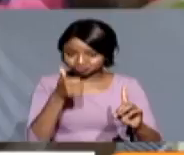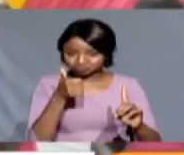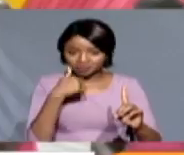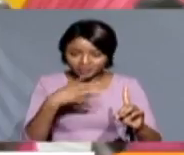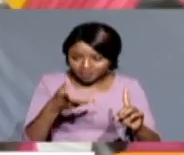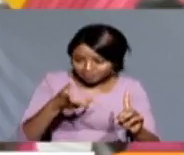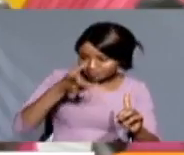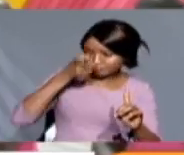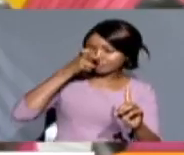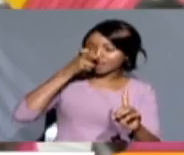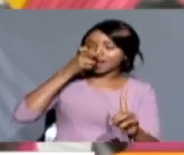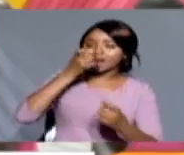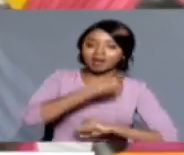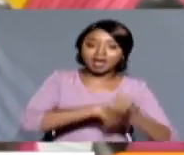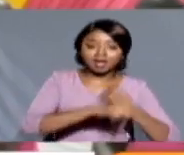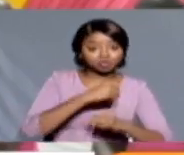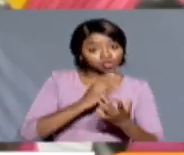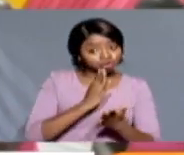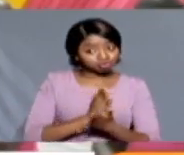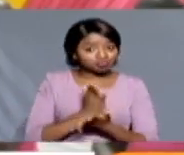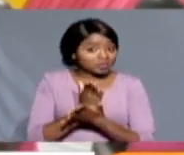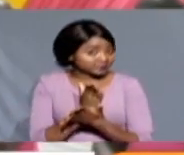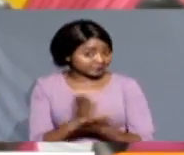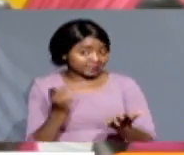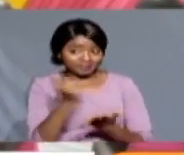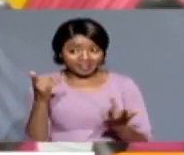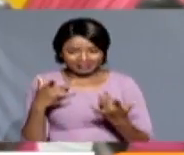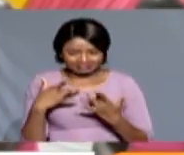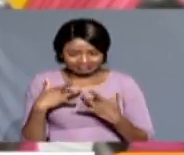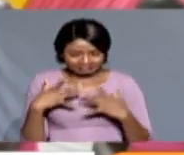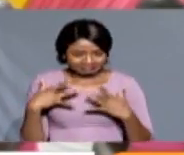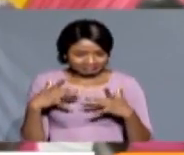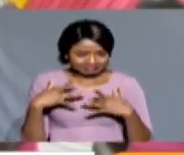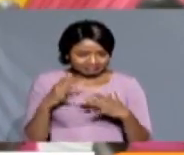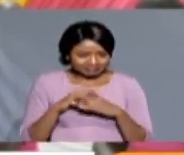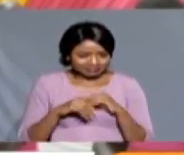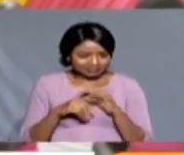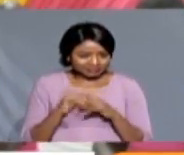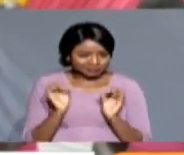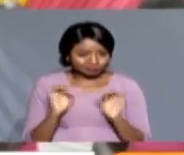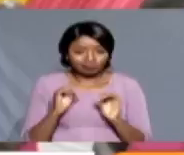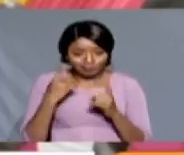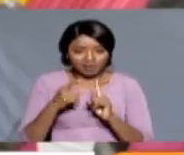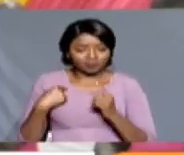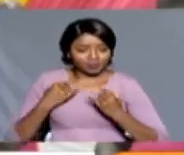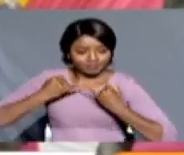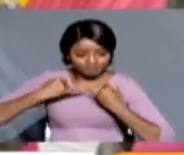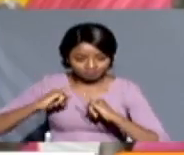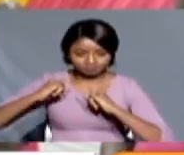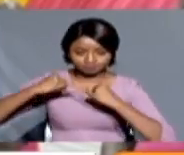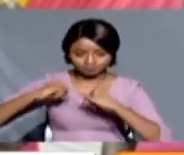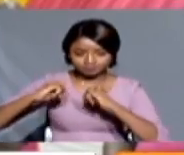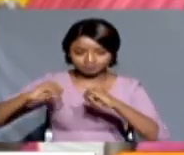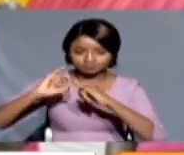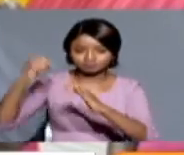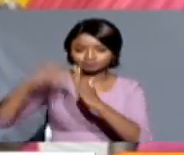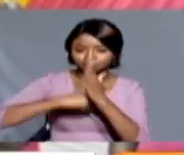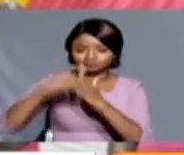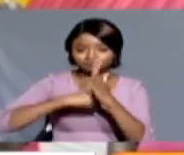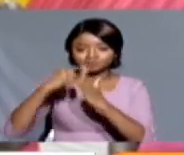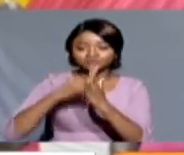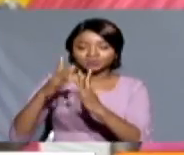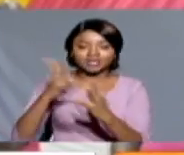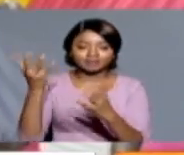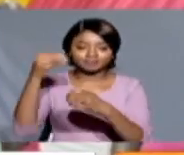been taught. There's some resistance still, but we will continue to fight that resistance